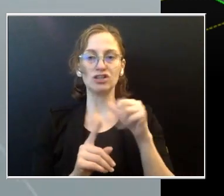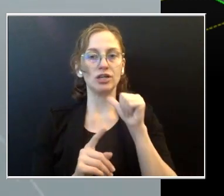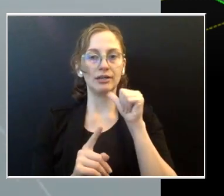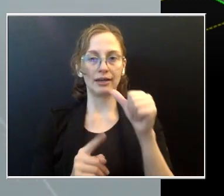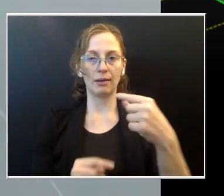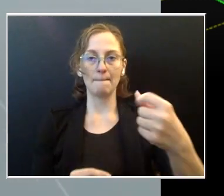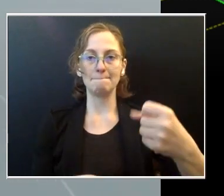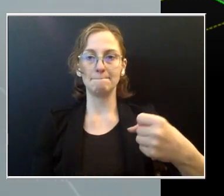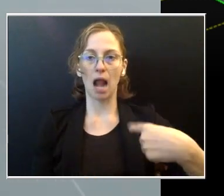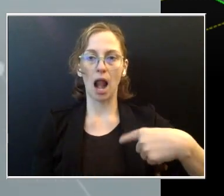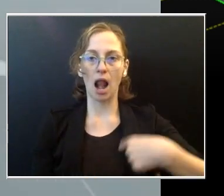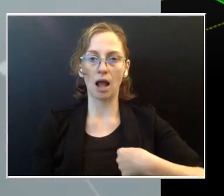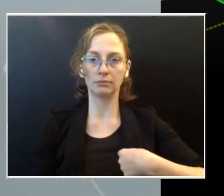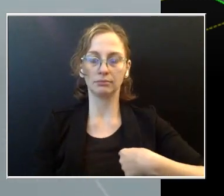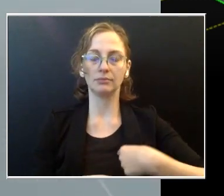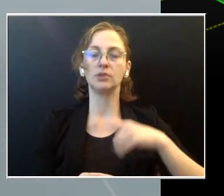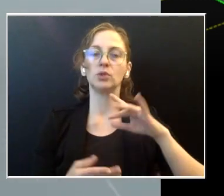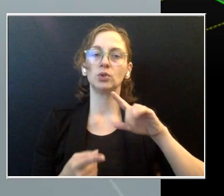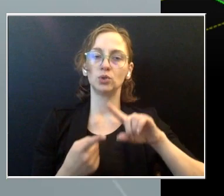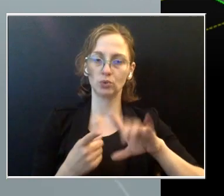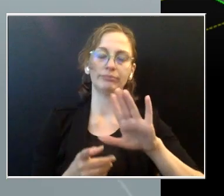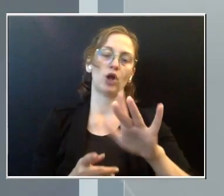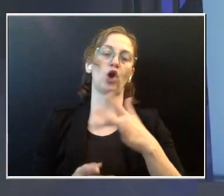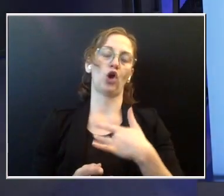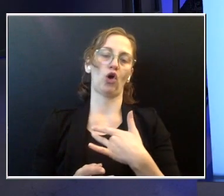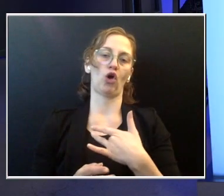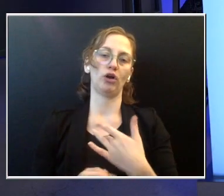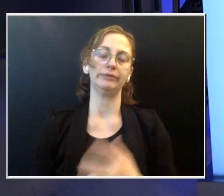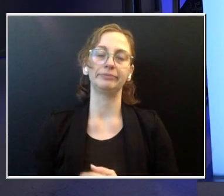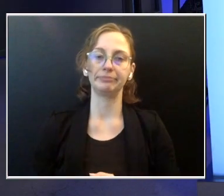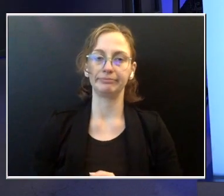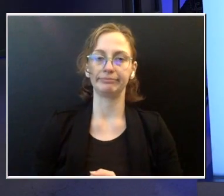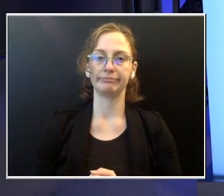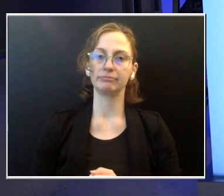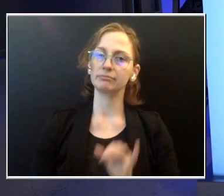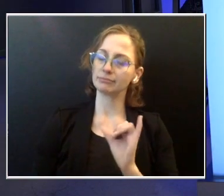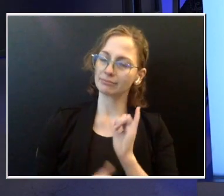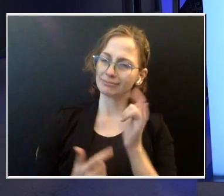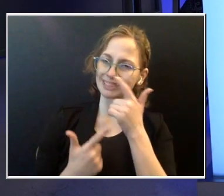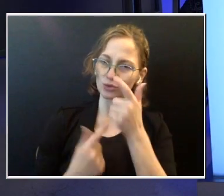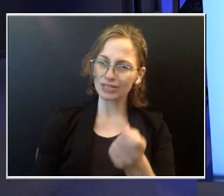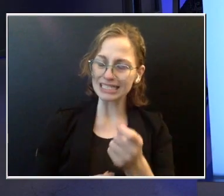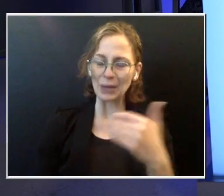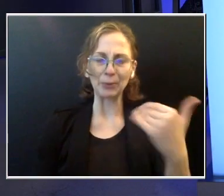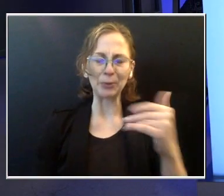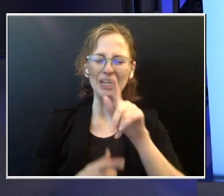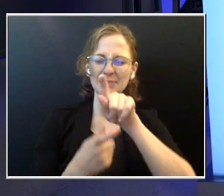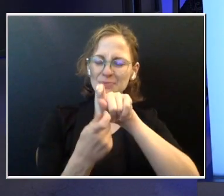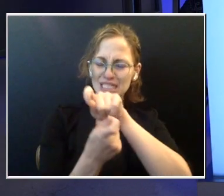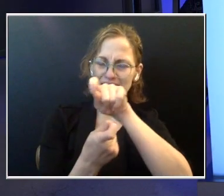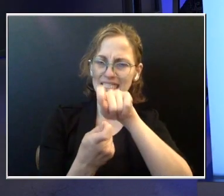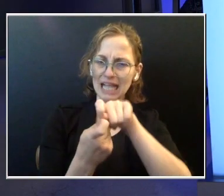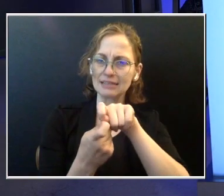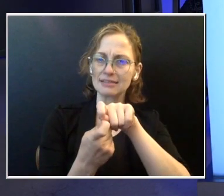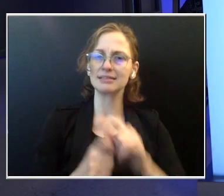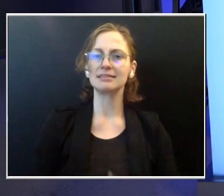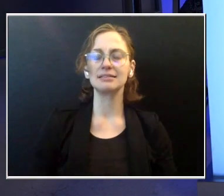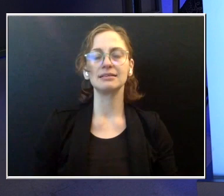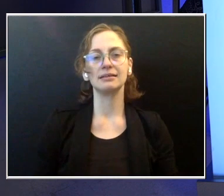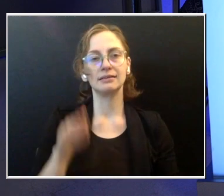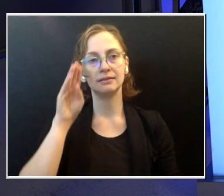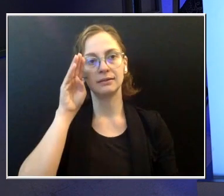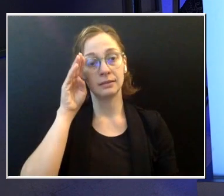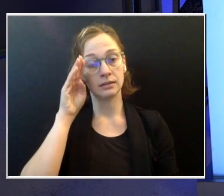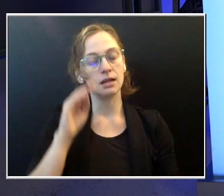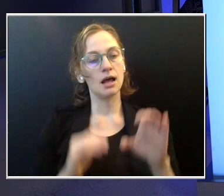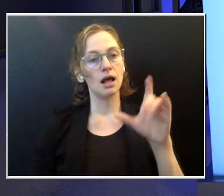cool image to see how that's going to work in there, and again, how precise that is. So Claudia, you also brought some photos